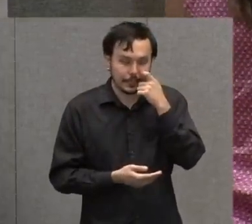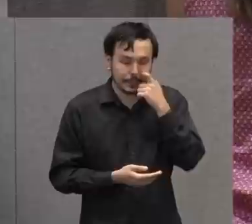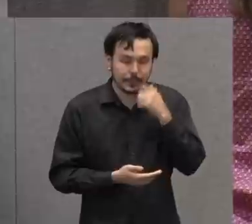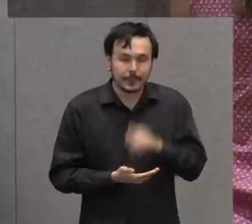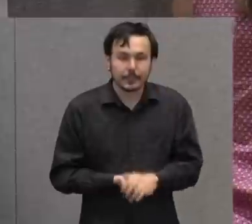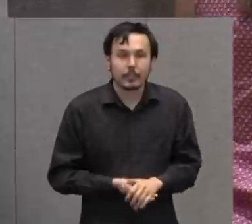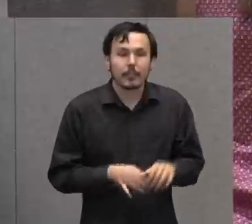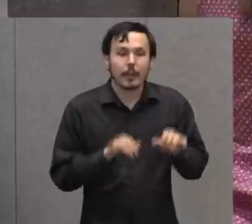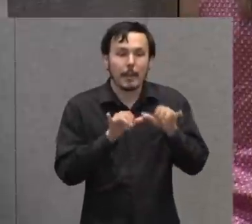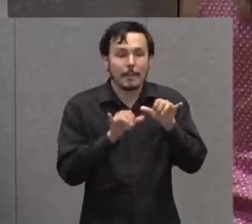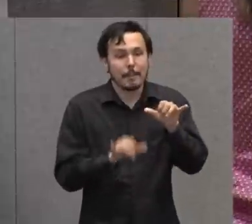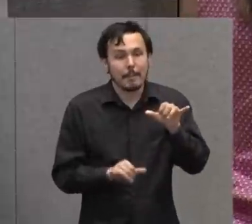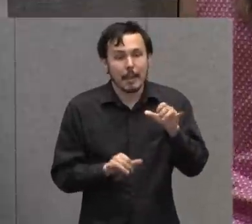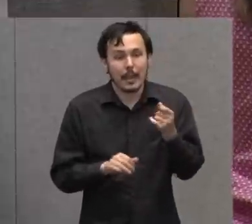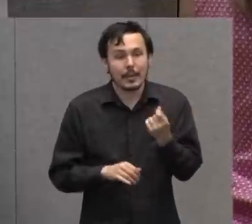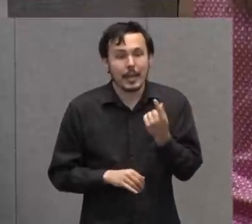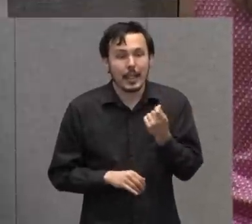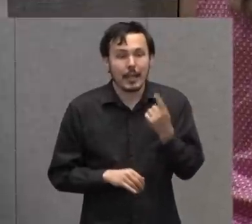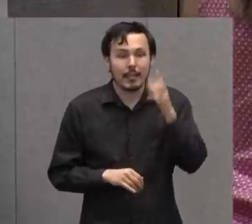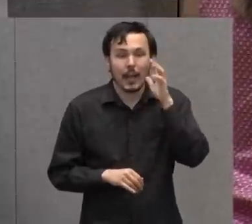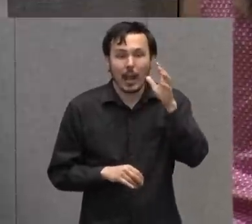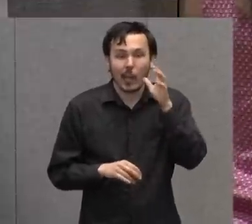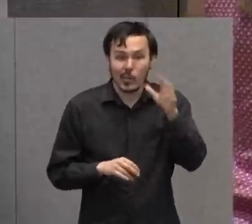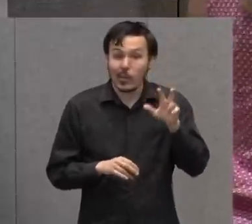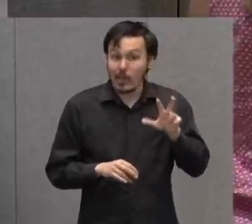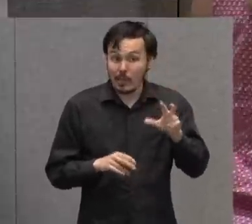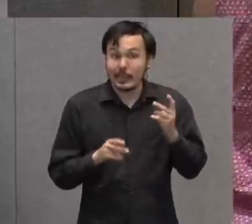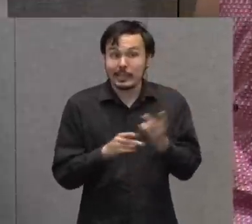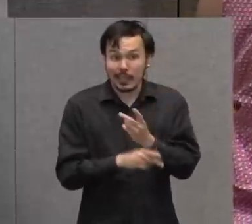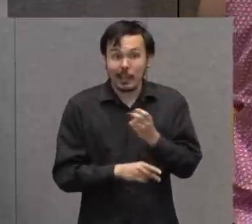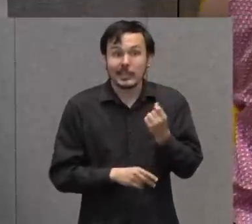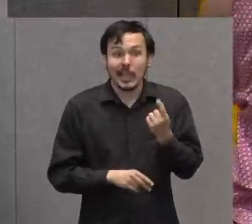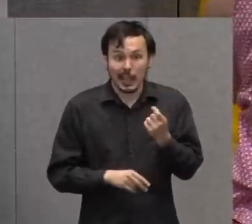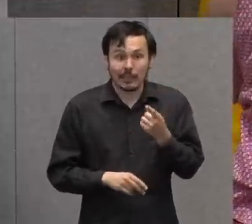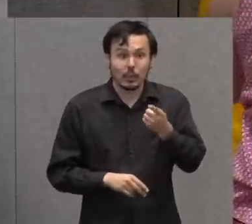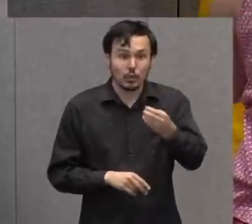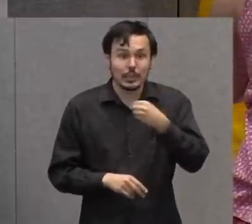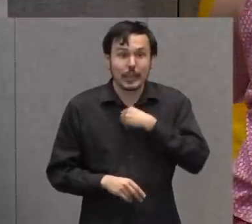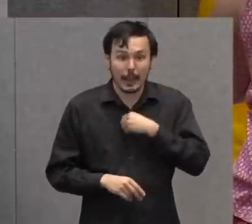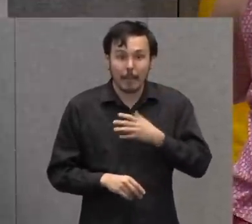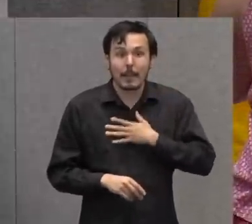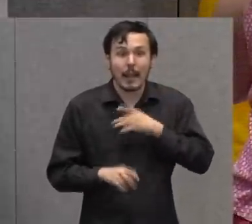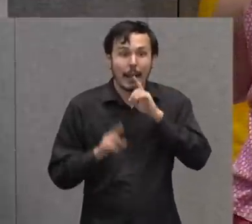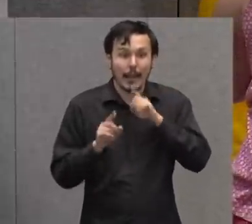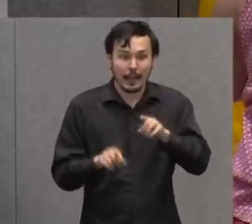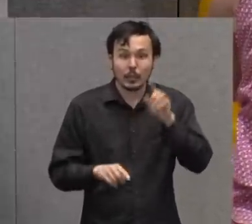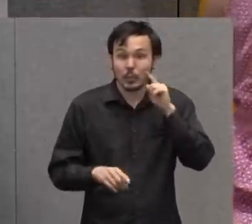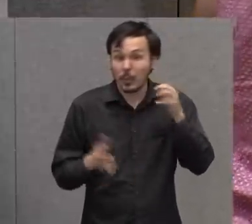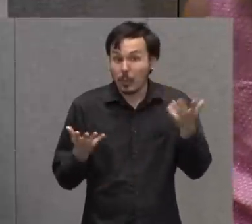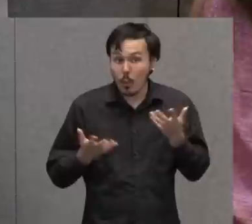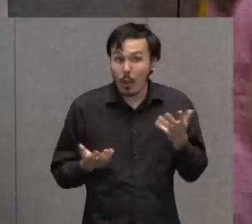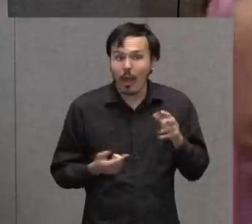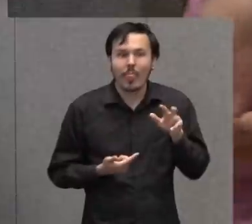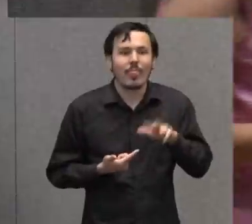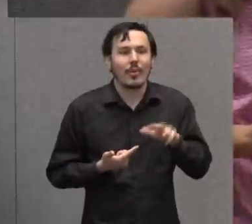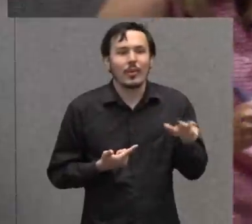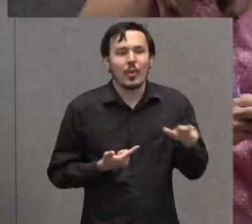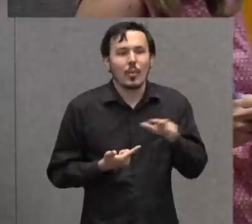So pattern 11, I would take my 3 times 11 that you gave me. So my answer would be 33.